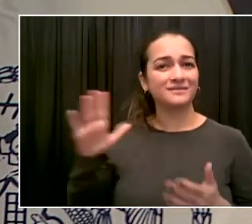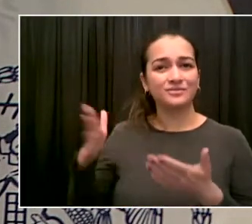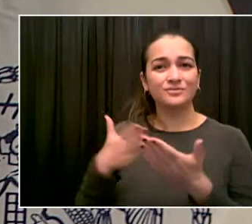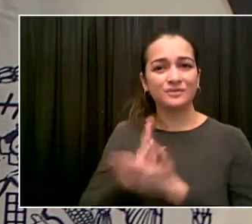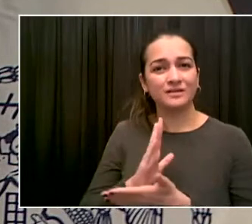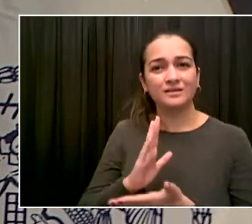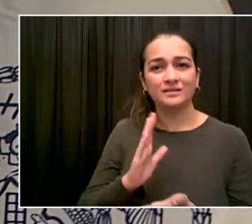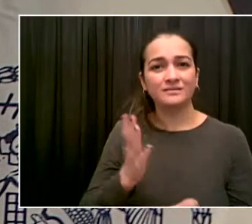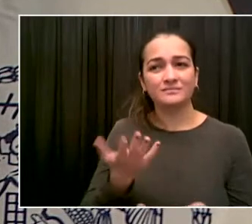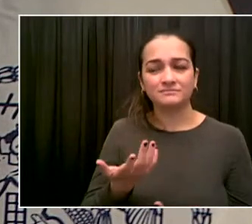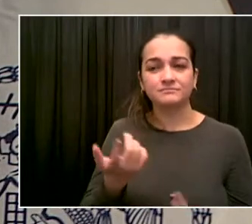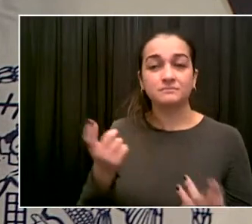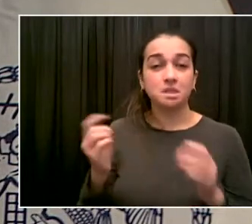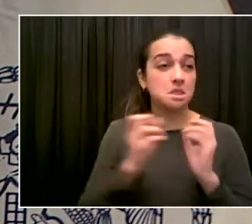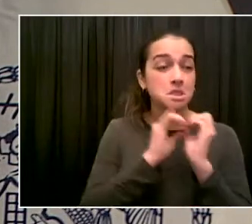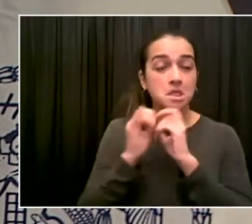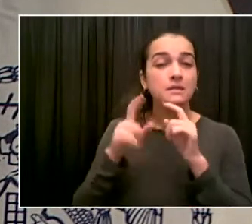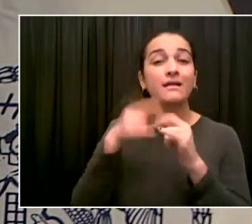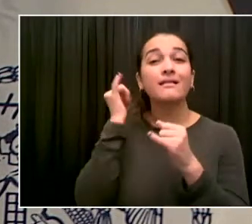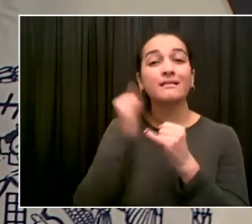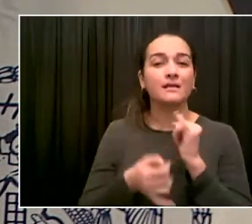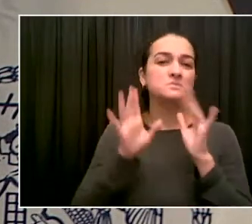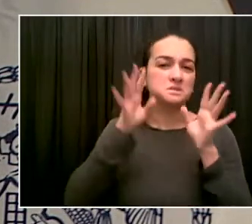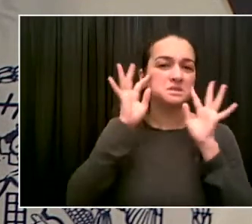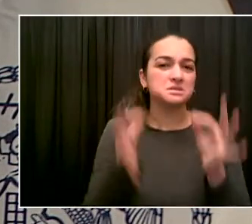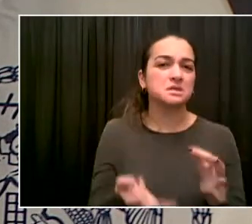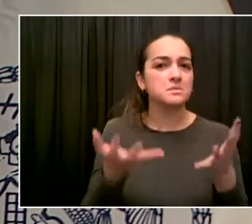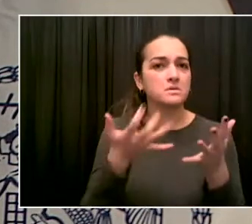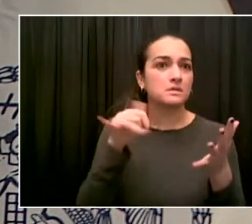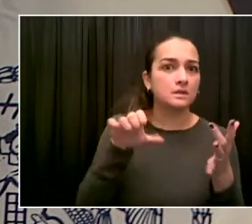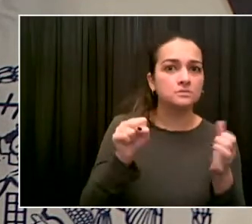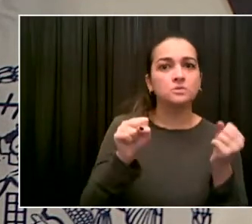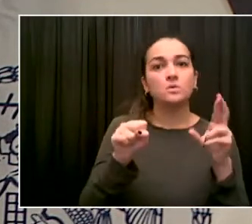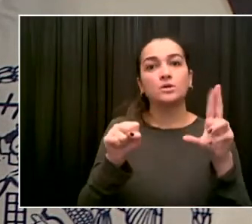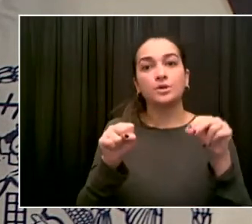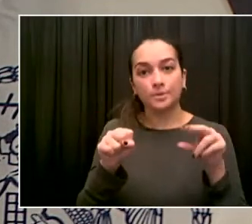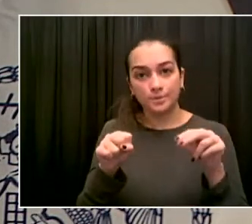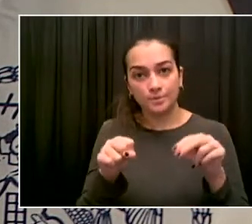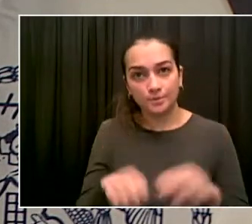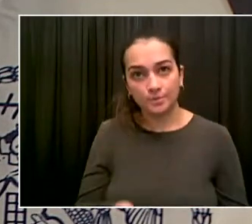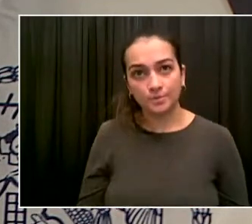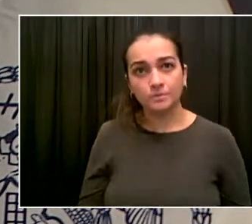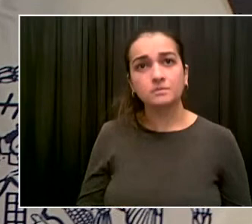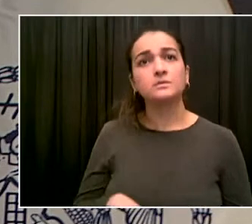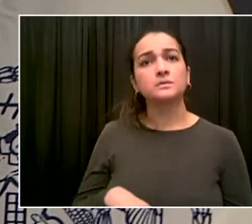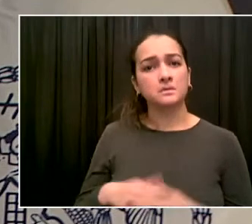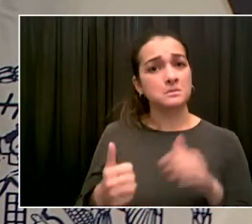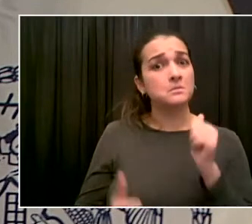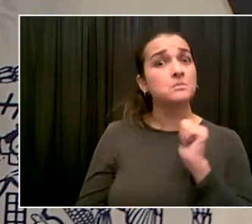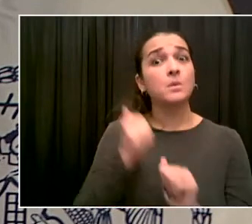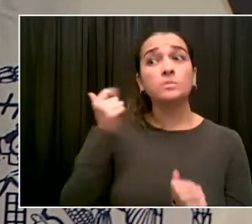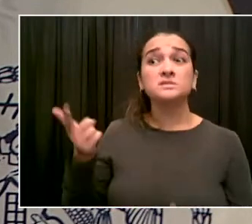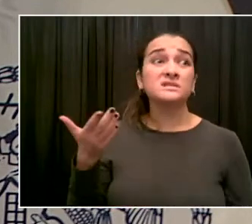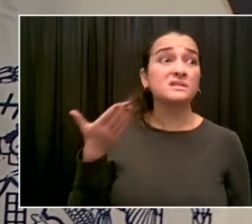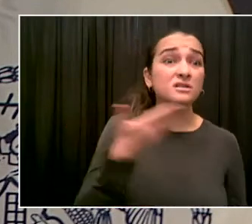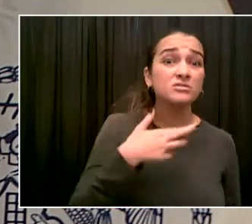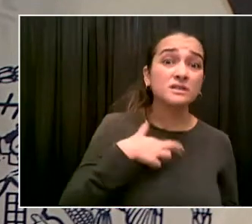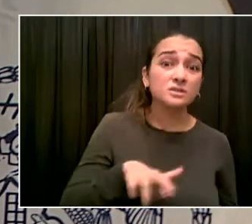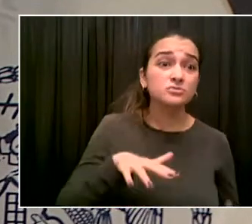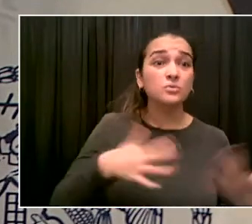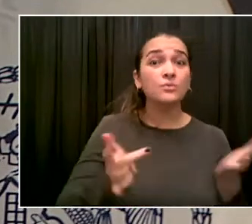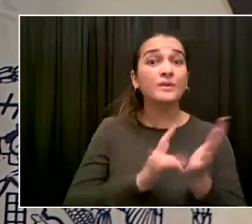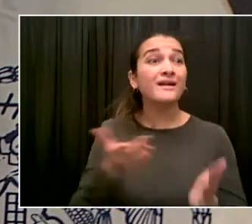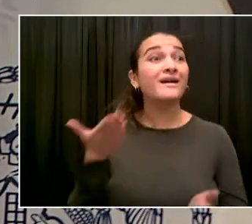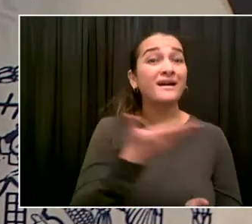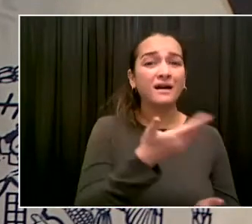is no, they do not get an exemption. They have to get vaccinated, get to work. But we'll play that process out over the coming days.